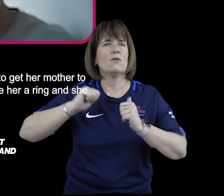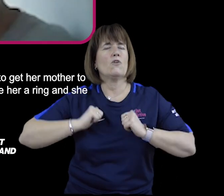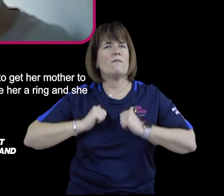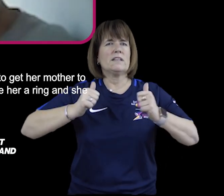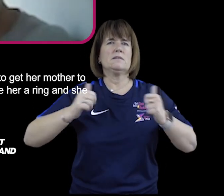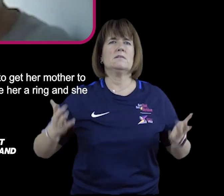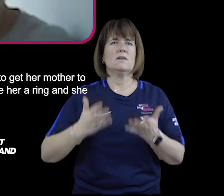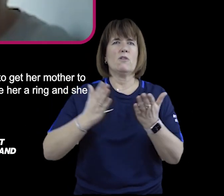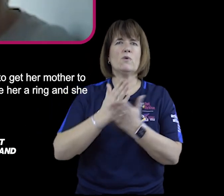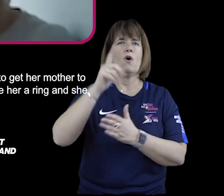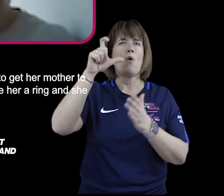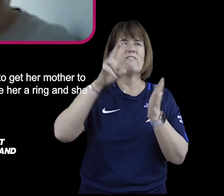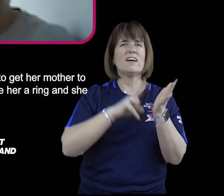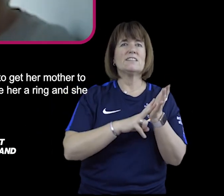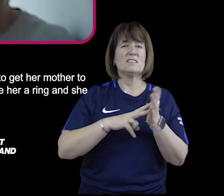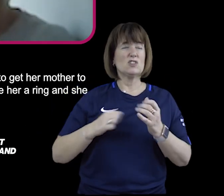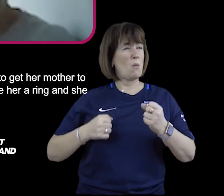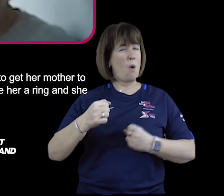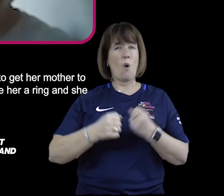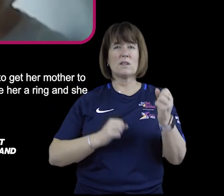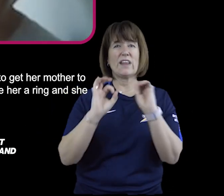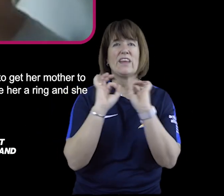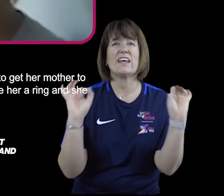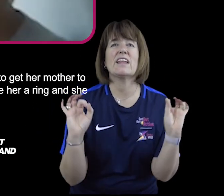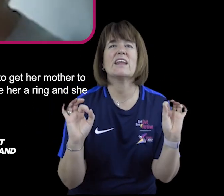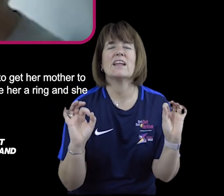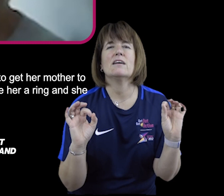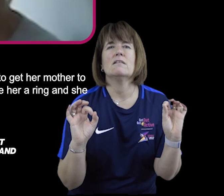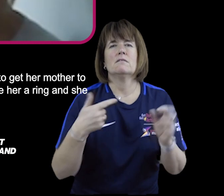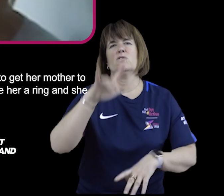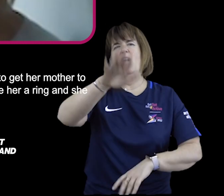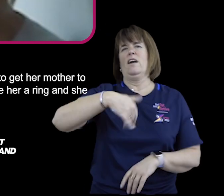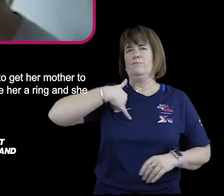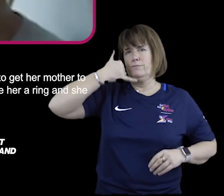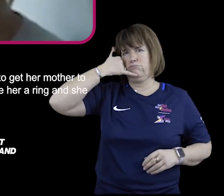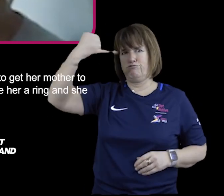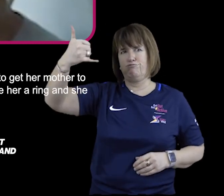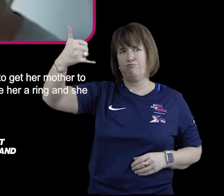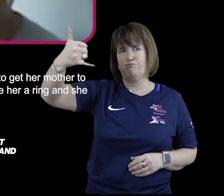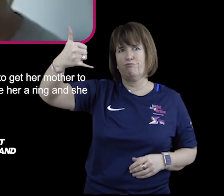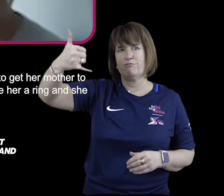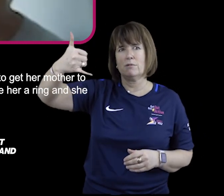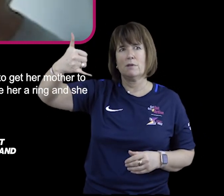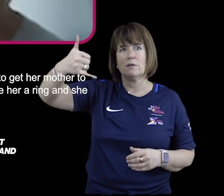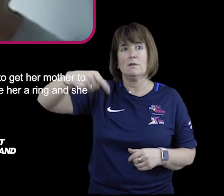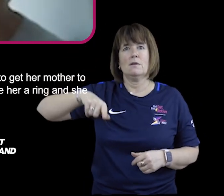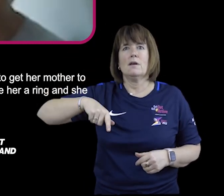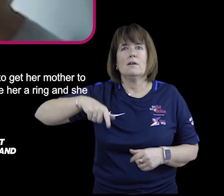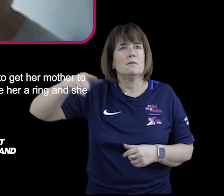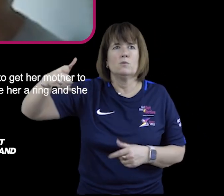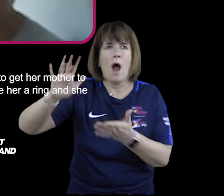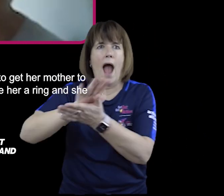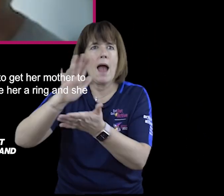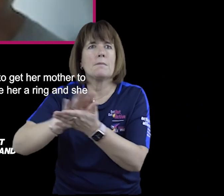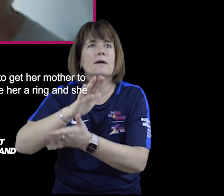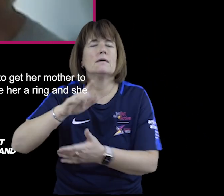mother to get her confidence back in walking, because over COVID she hadn't walked. Right. So I gave her a